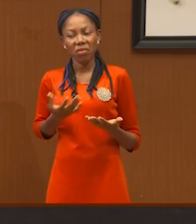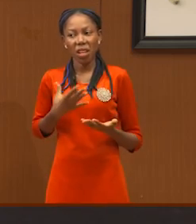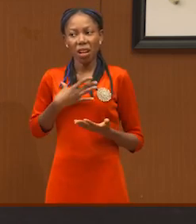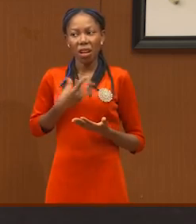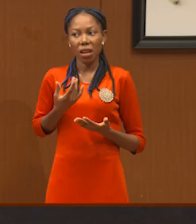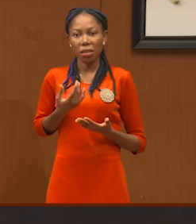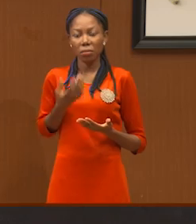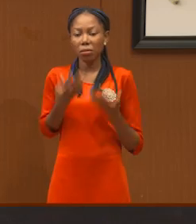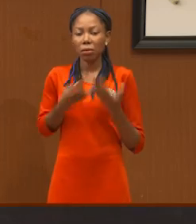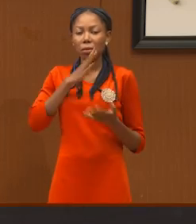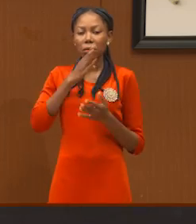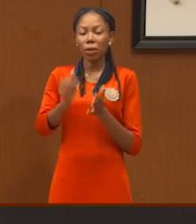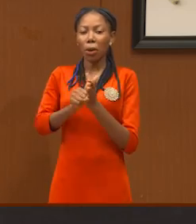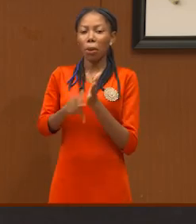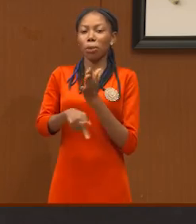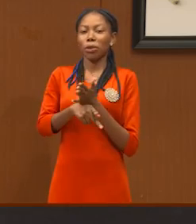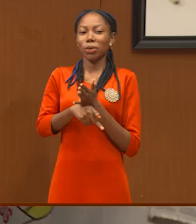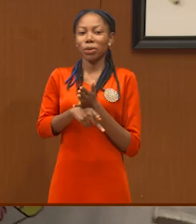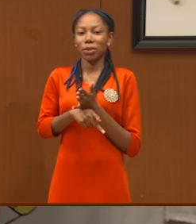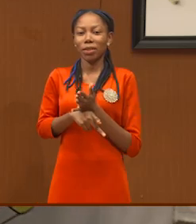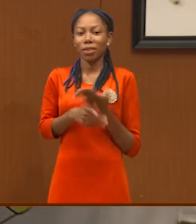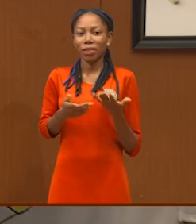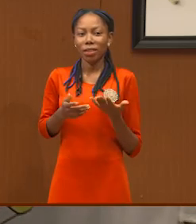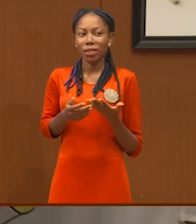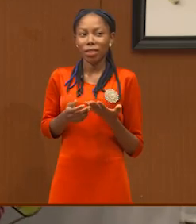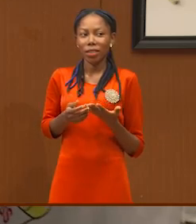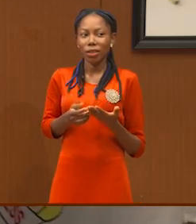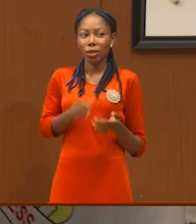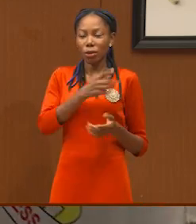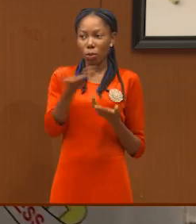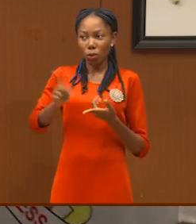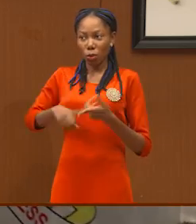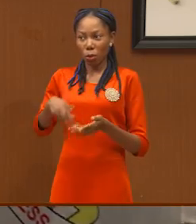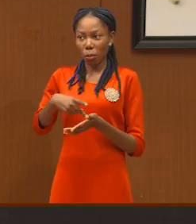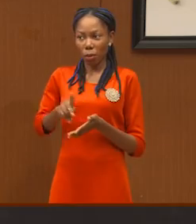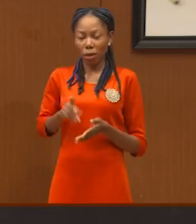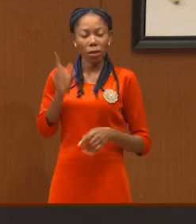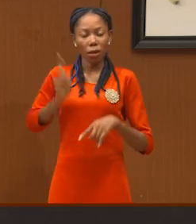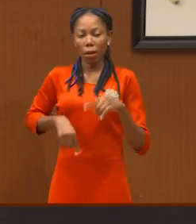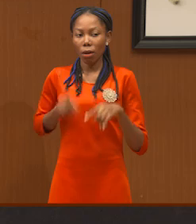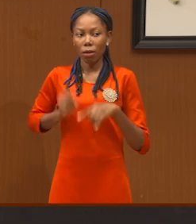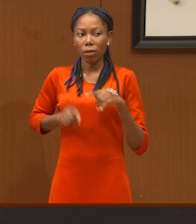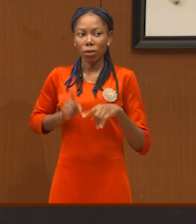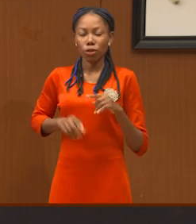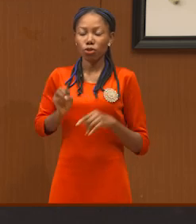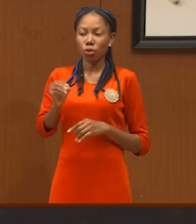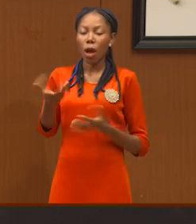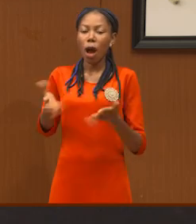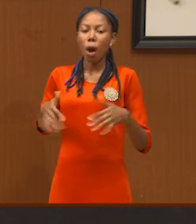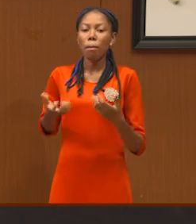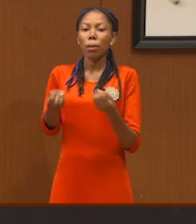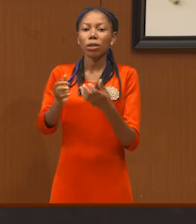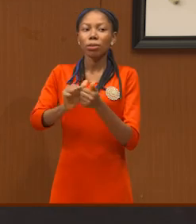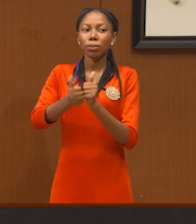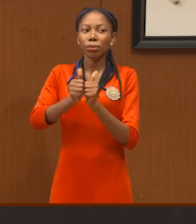going March, April, May. You want to start in May, or you want to pay everything off in May? No, I won't be able to. So how much do you want to start in